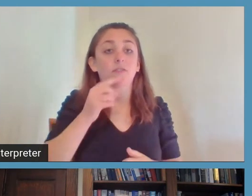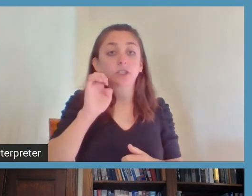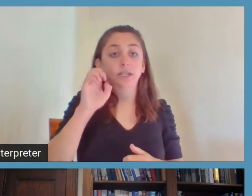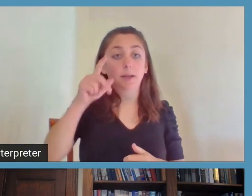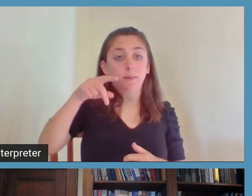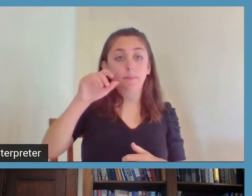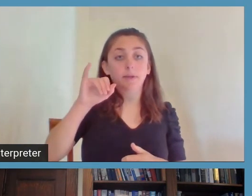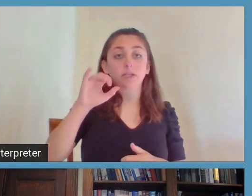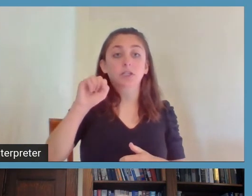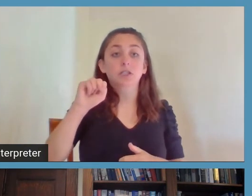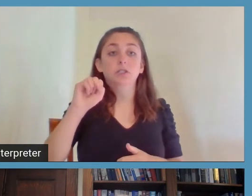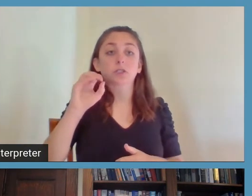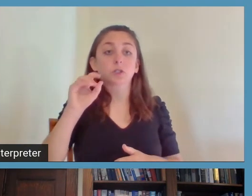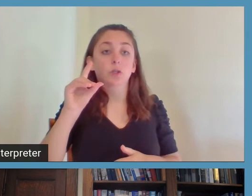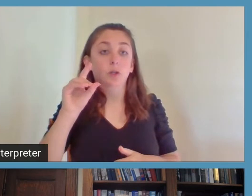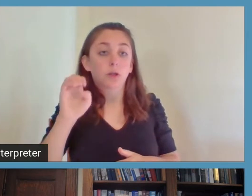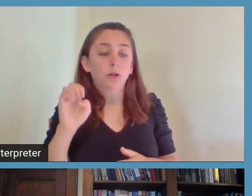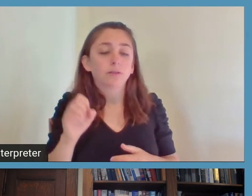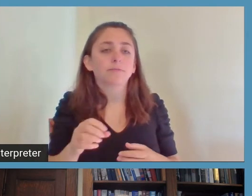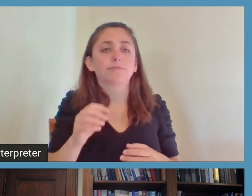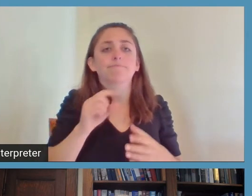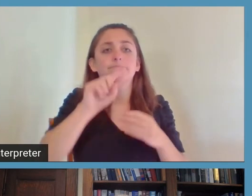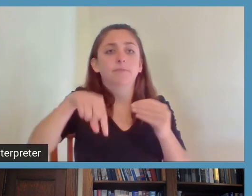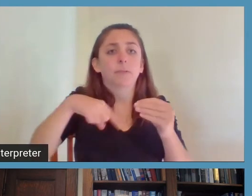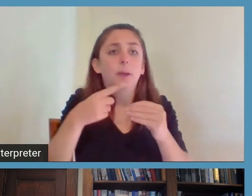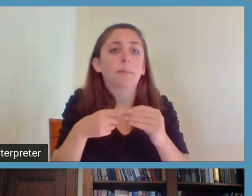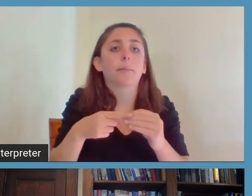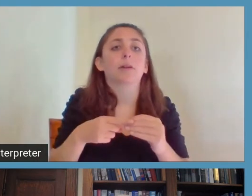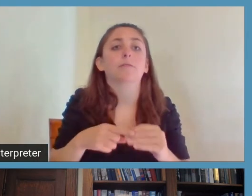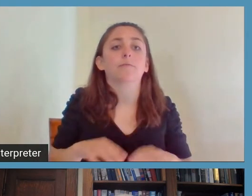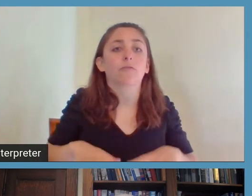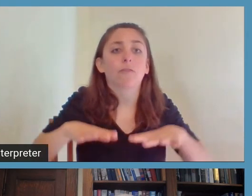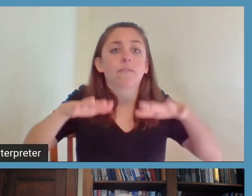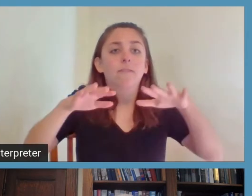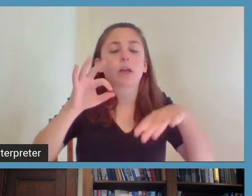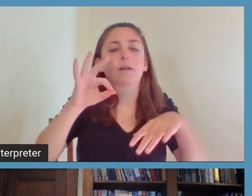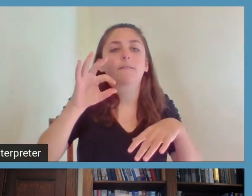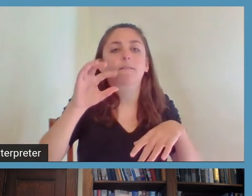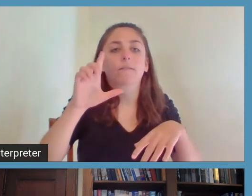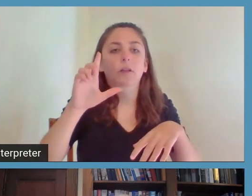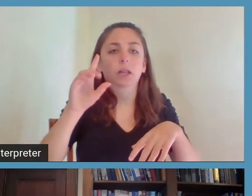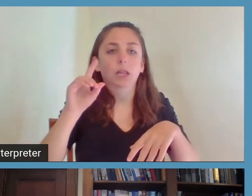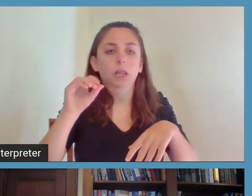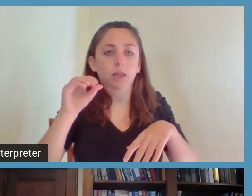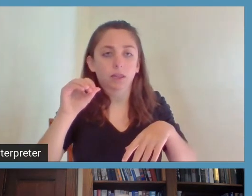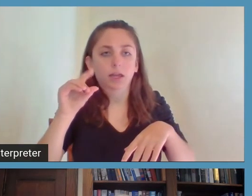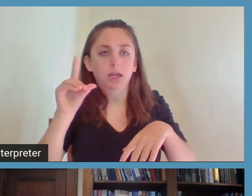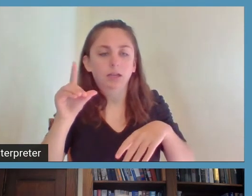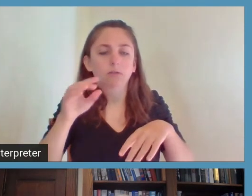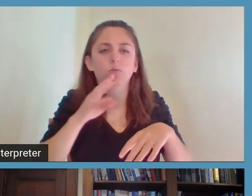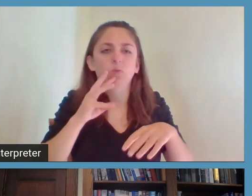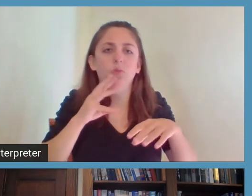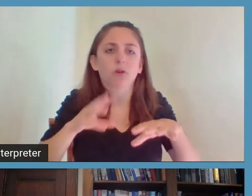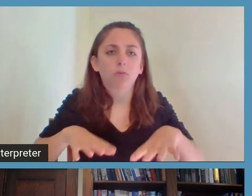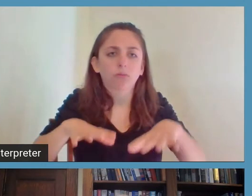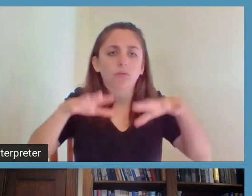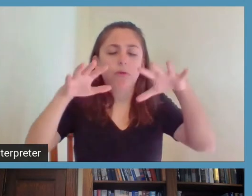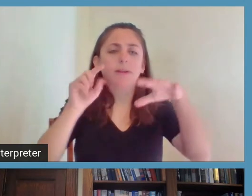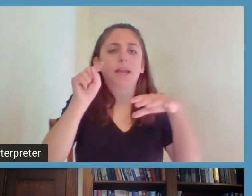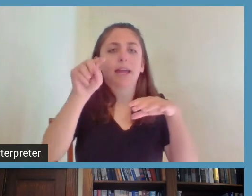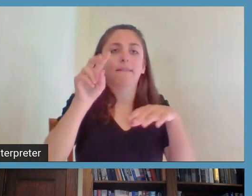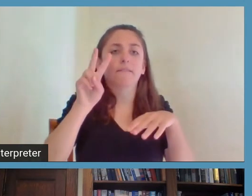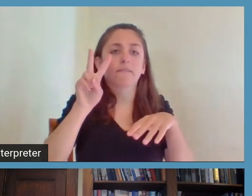flood, which remains the biggest natural disaster in Vermont's history. And we used a rug beater that had been used to beat mud out of rugs in a house that had flooded.